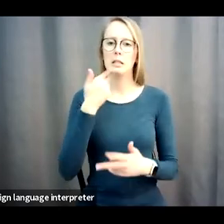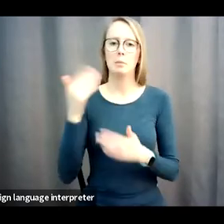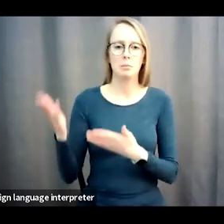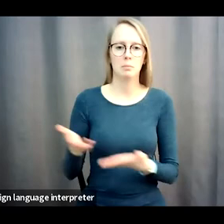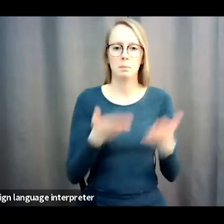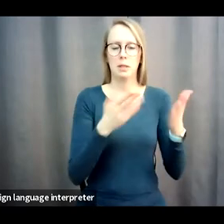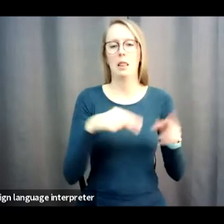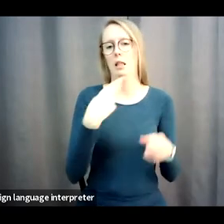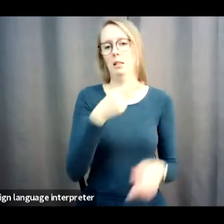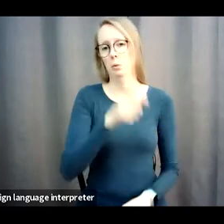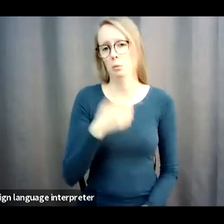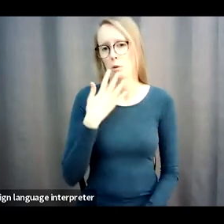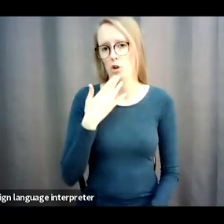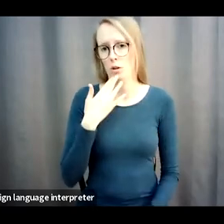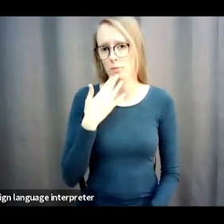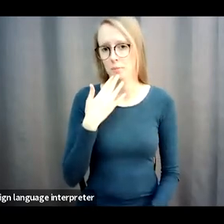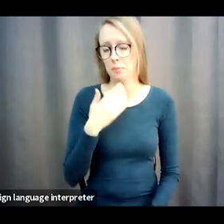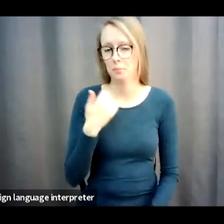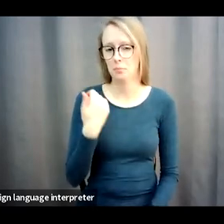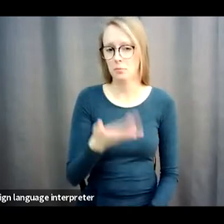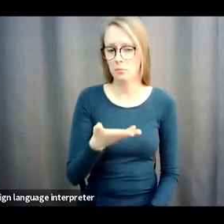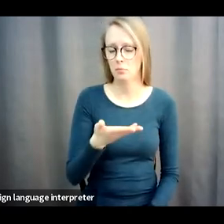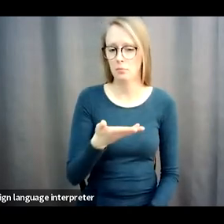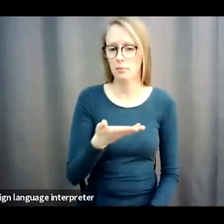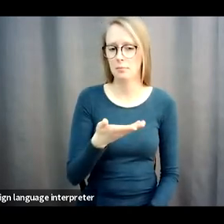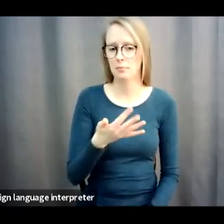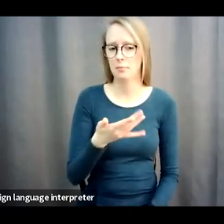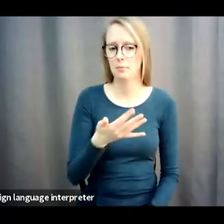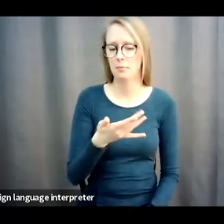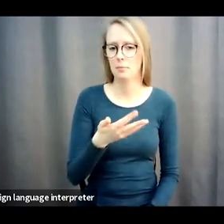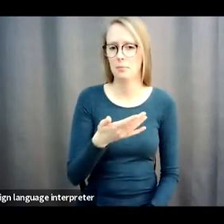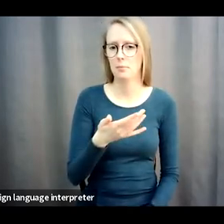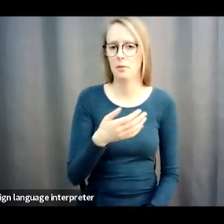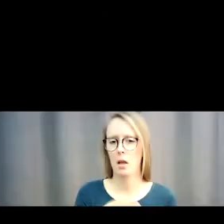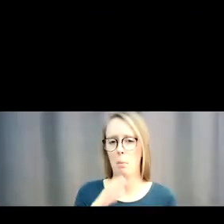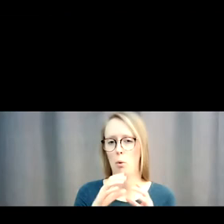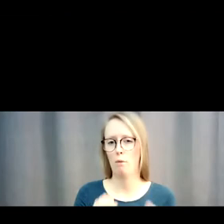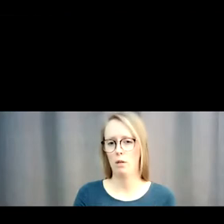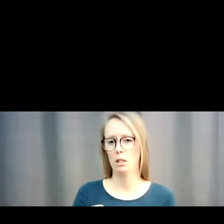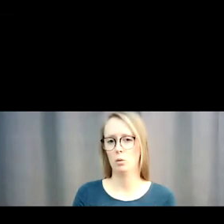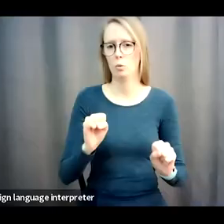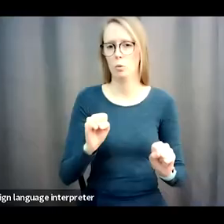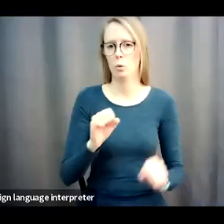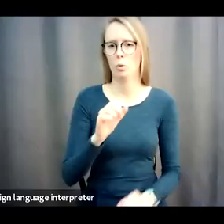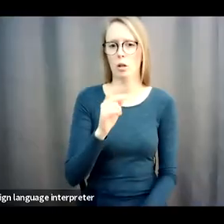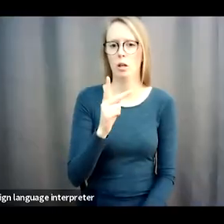next speaker. And the next speaker is Professor